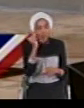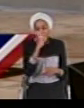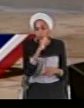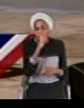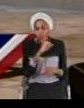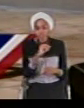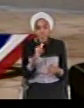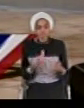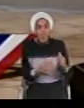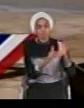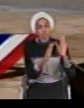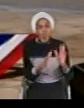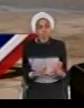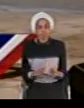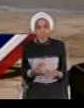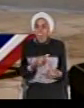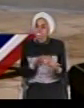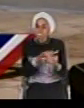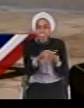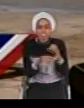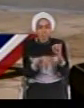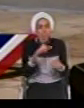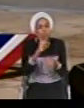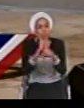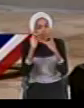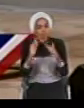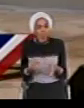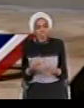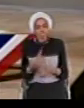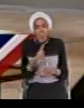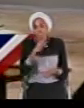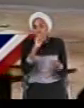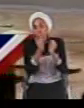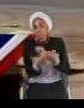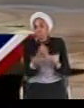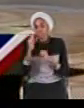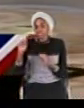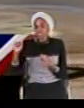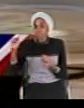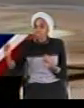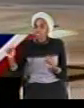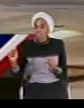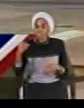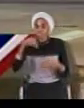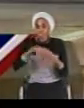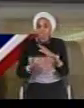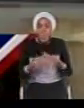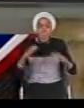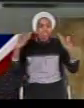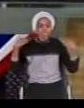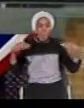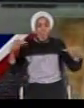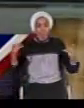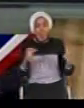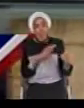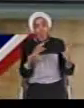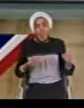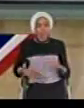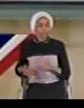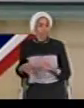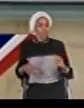deceitful workers, transforming themselves into the angels of Christ. Then in